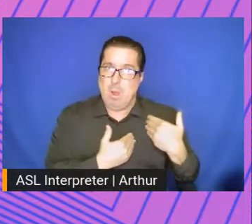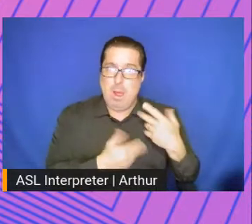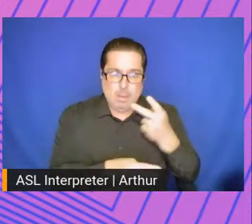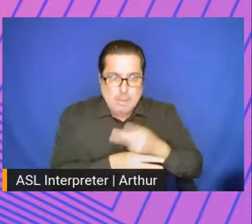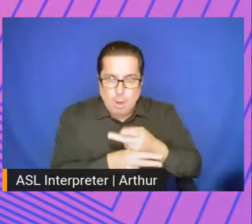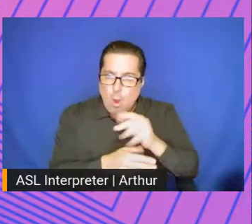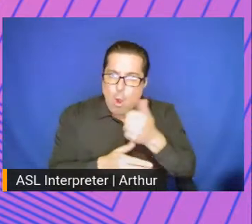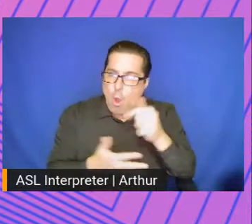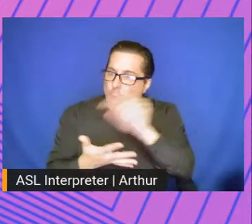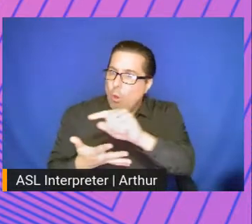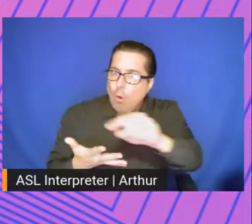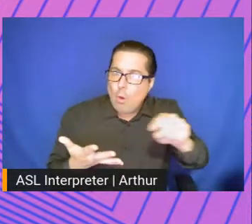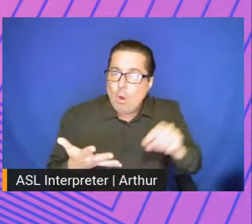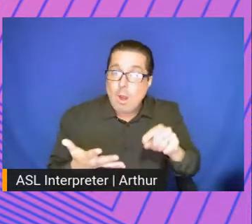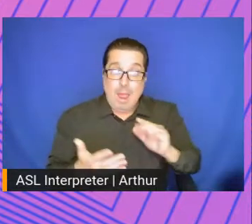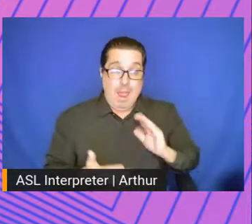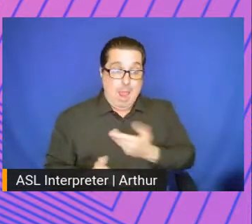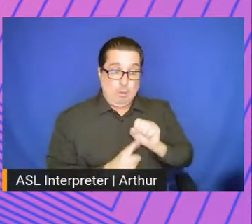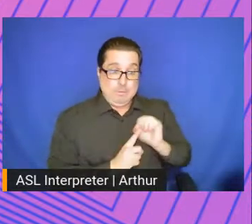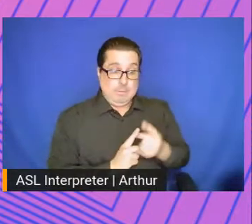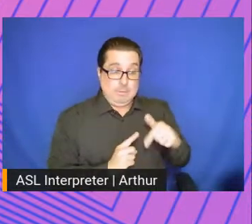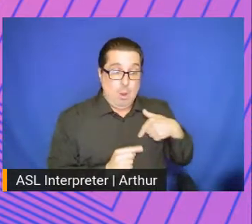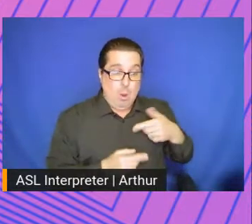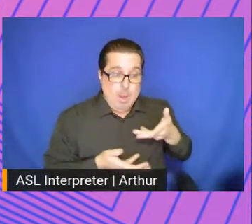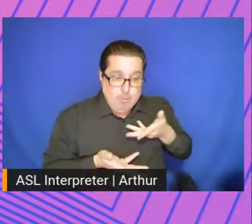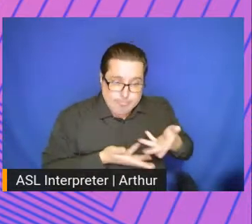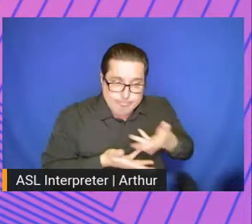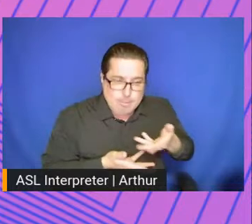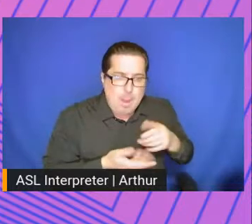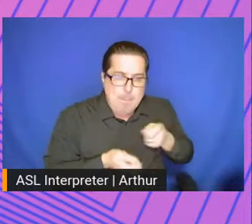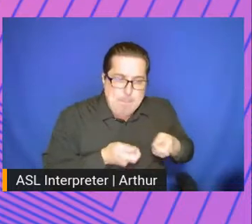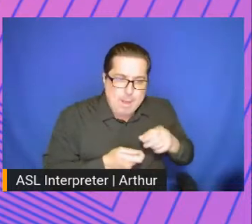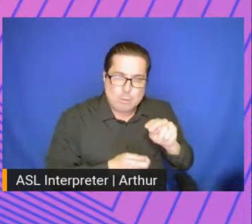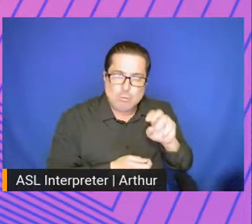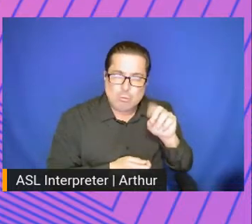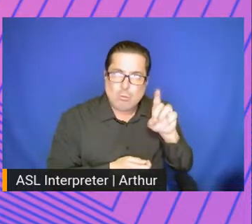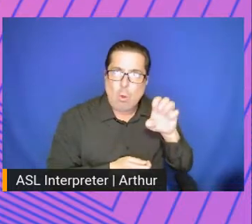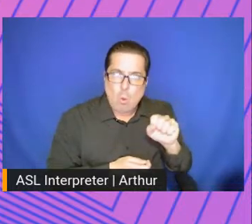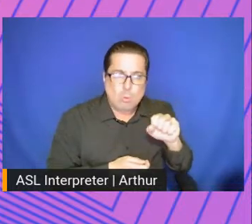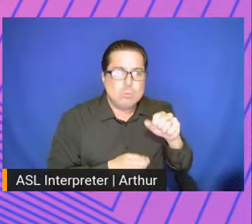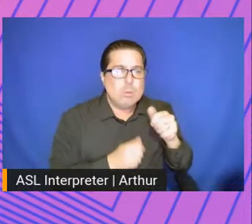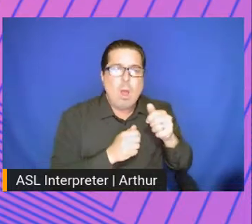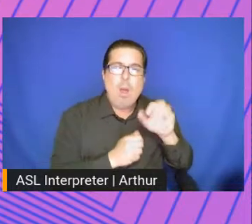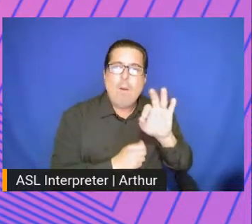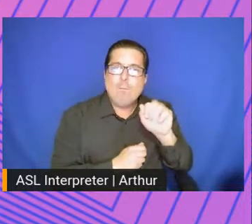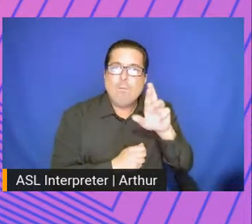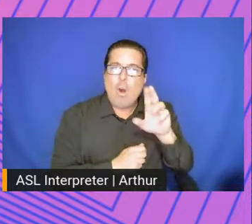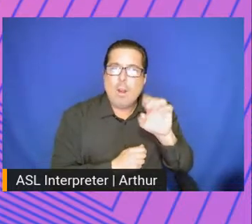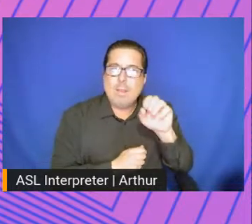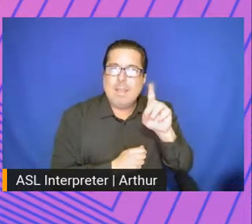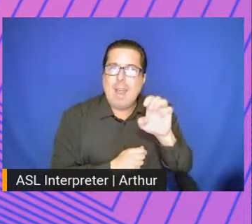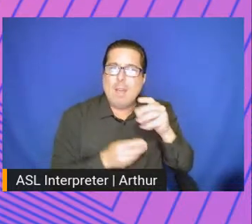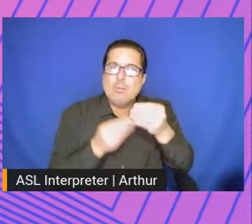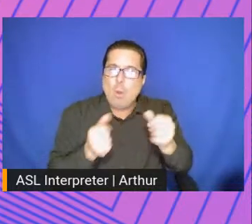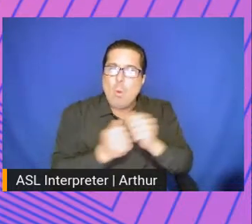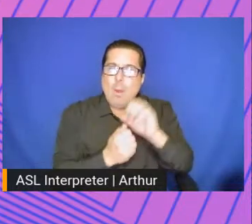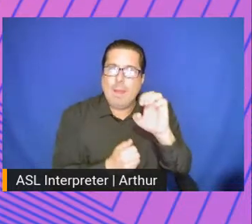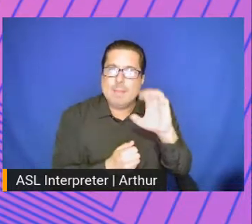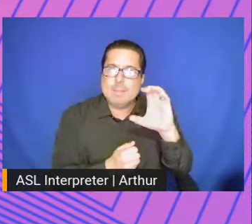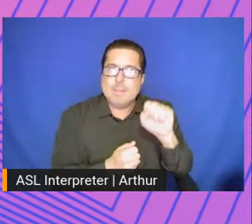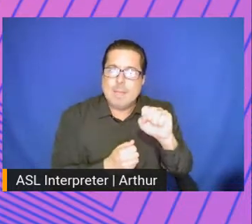other things. So in our case, we were making use of managed nodes. We had come from a Fargate solution with ECS, but when we